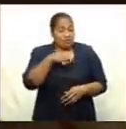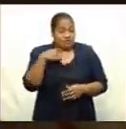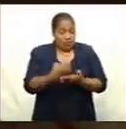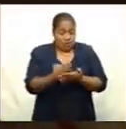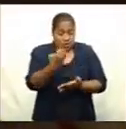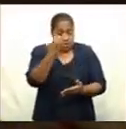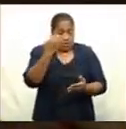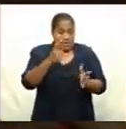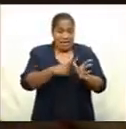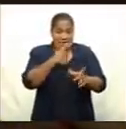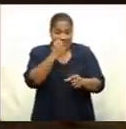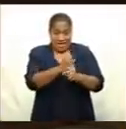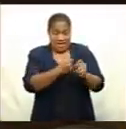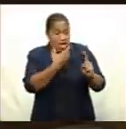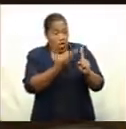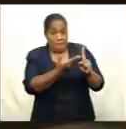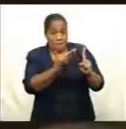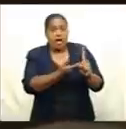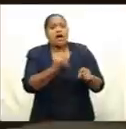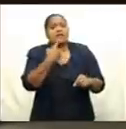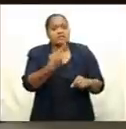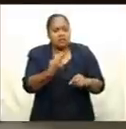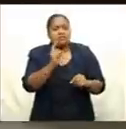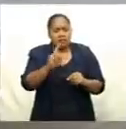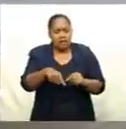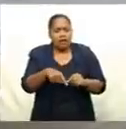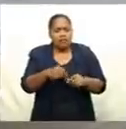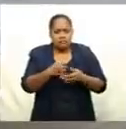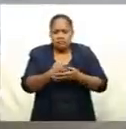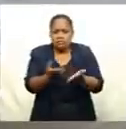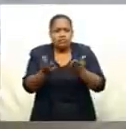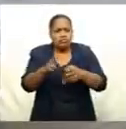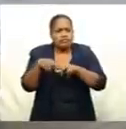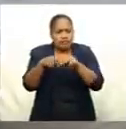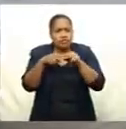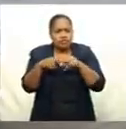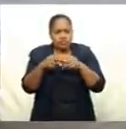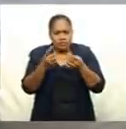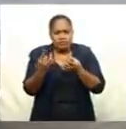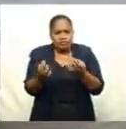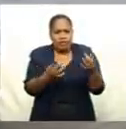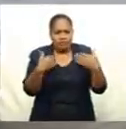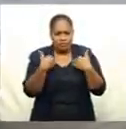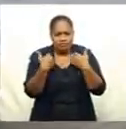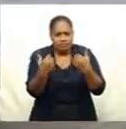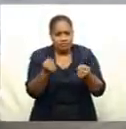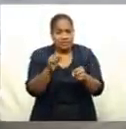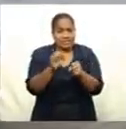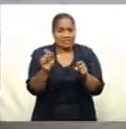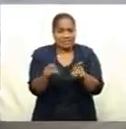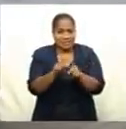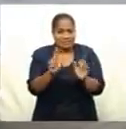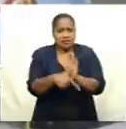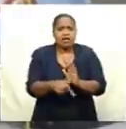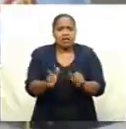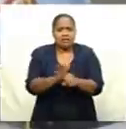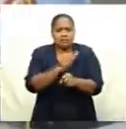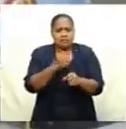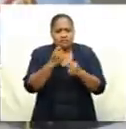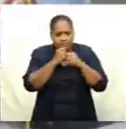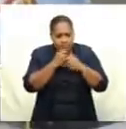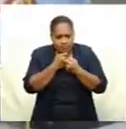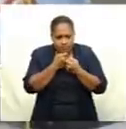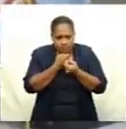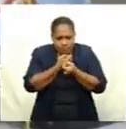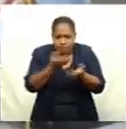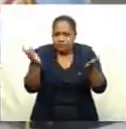says the support is allowing Fiji to prepare for recoveries while at the same time ensuring Fijians are safe. Even though we